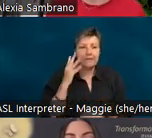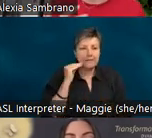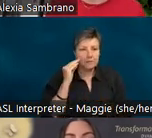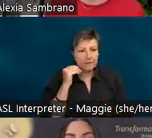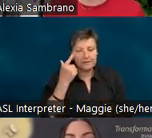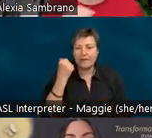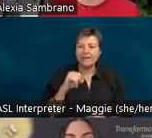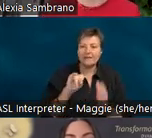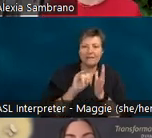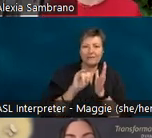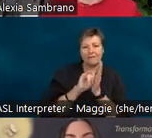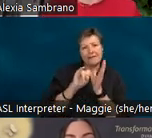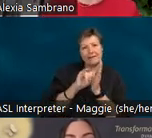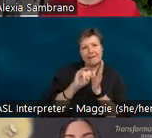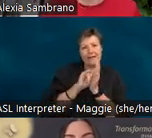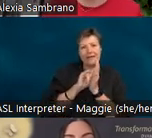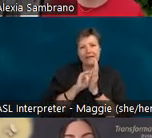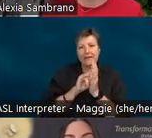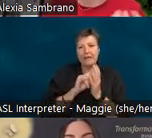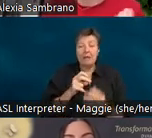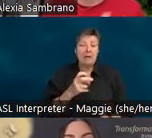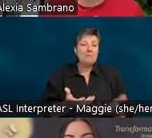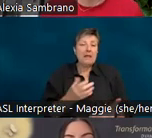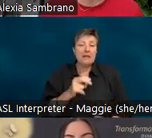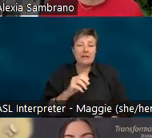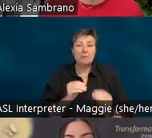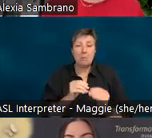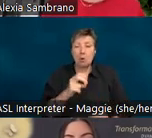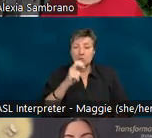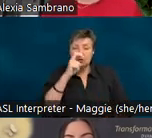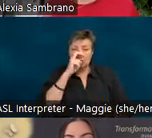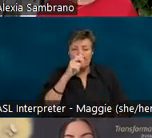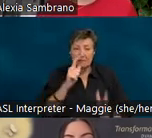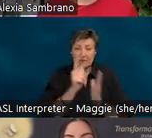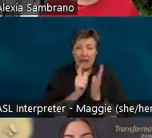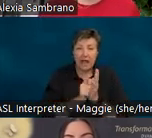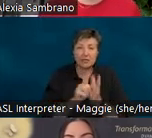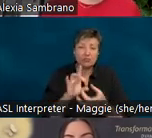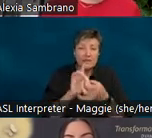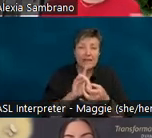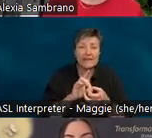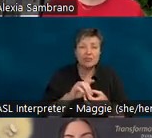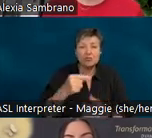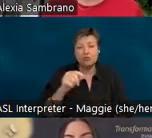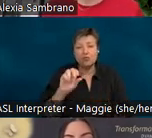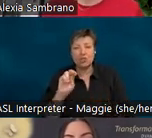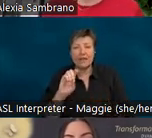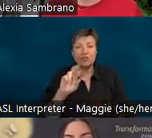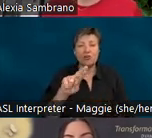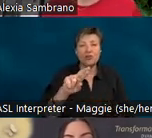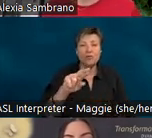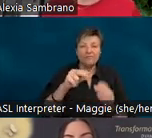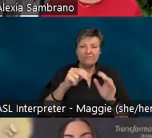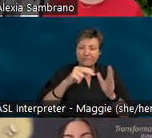in, that might have stricter laws on gender marker changes on IDs. Other folks might live in places where the requirements for having